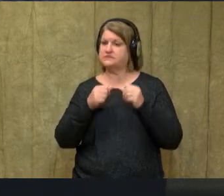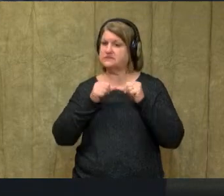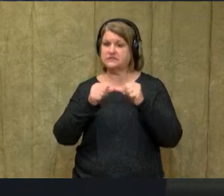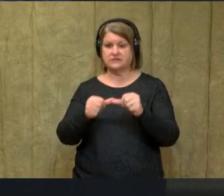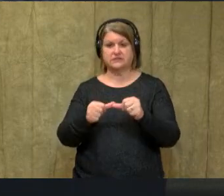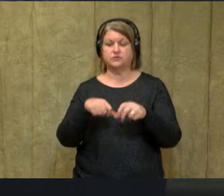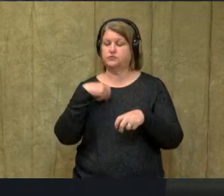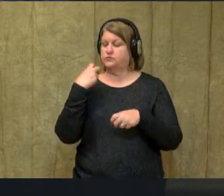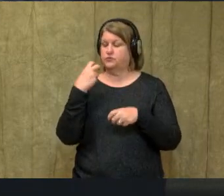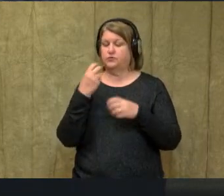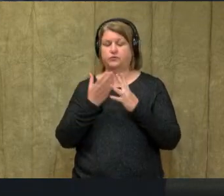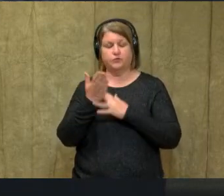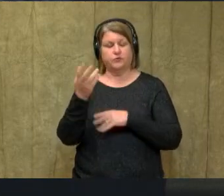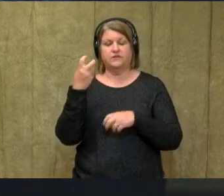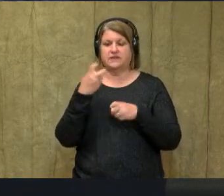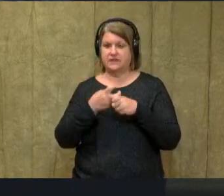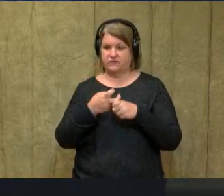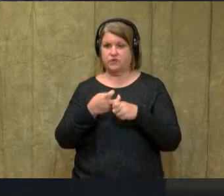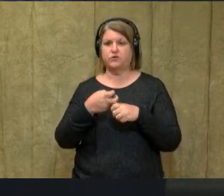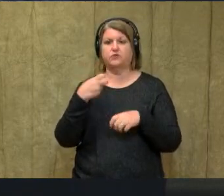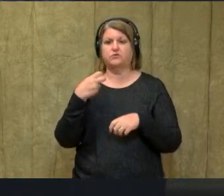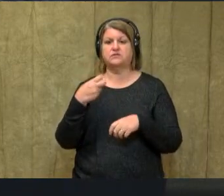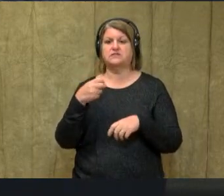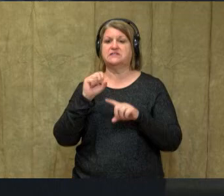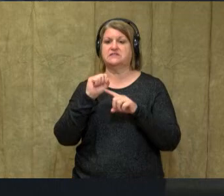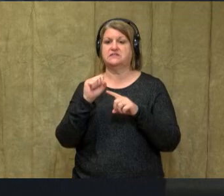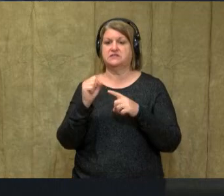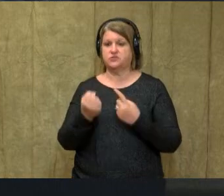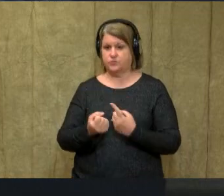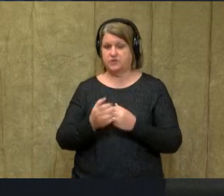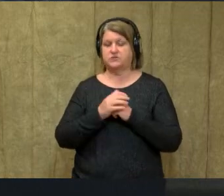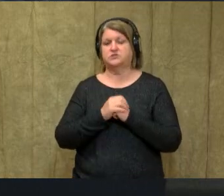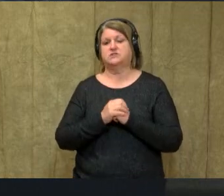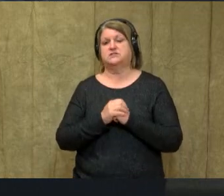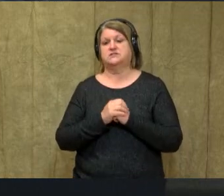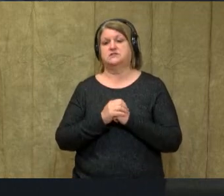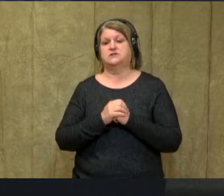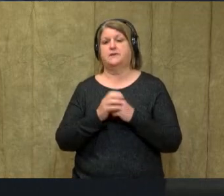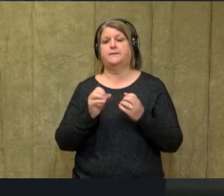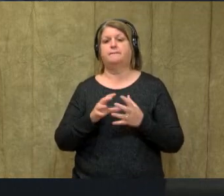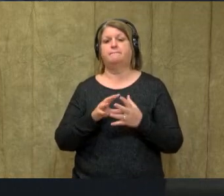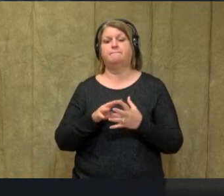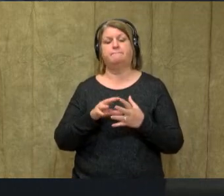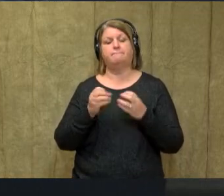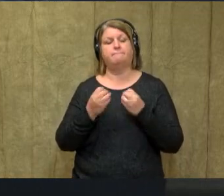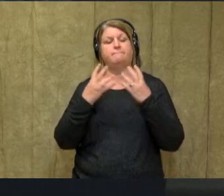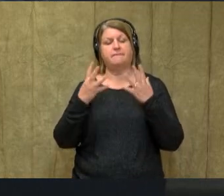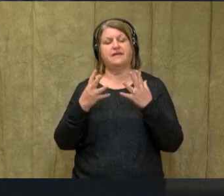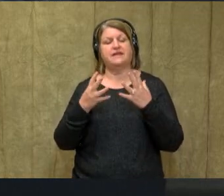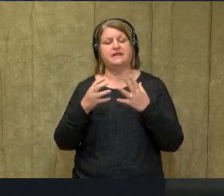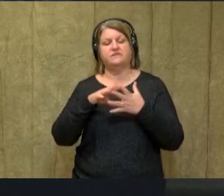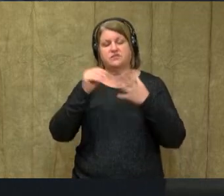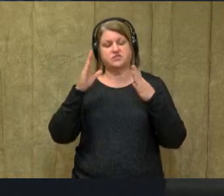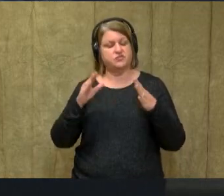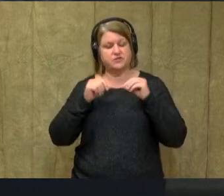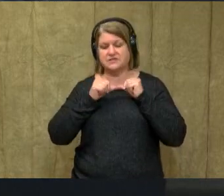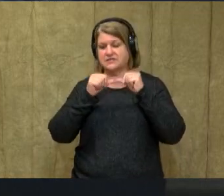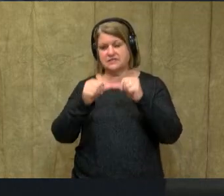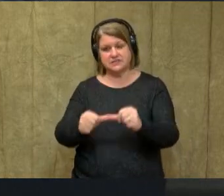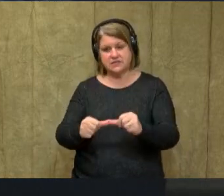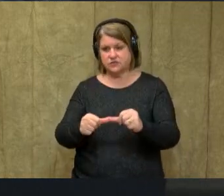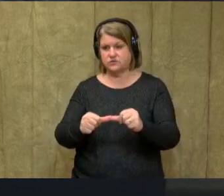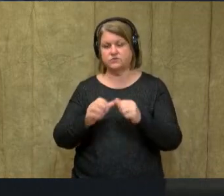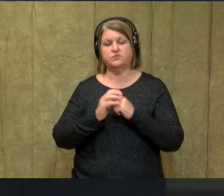uncharted circumstances, I've seen so many students prove themselves resilient. Yes. They've pressed forward, they've made it